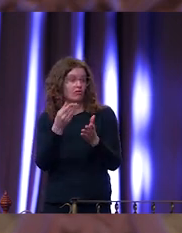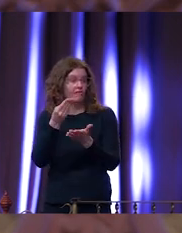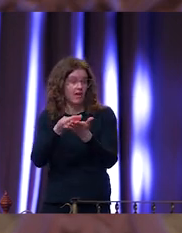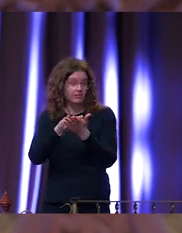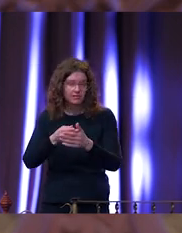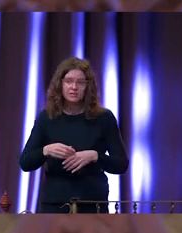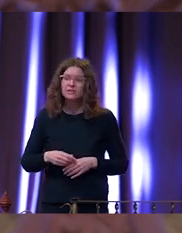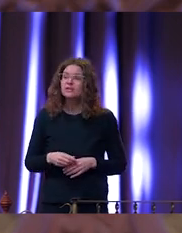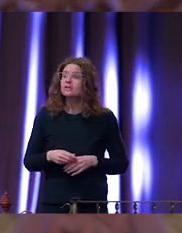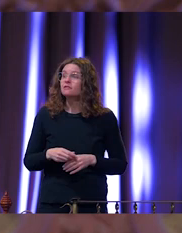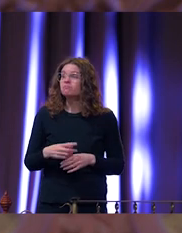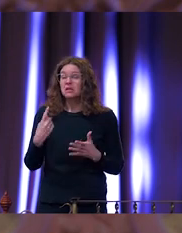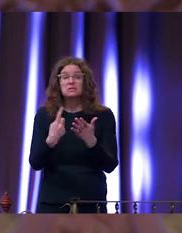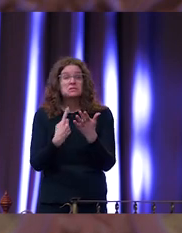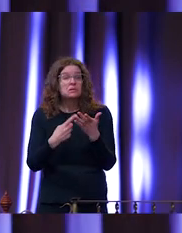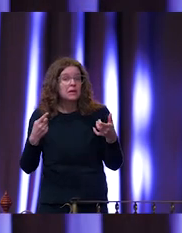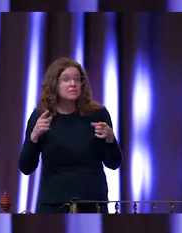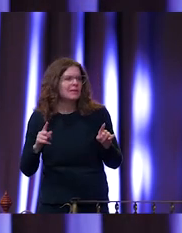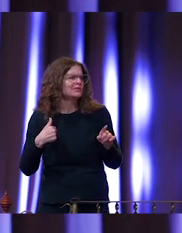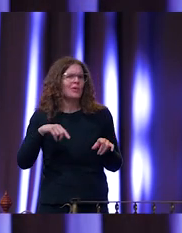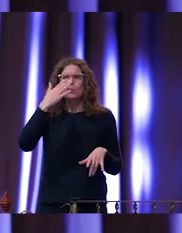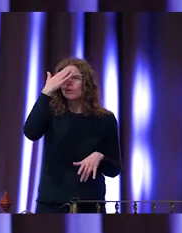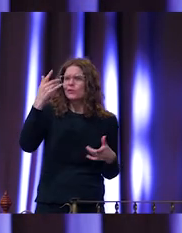the things you need to pay for, you don't know what they are right now.